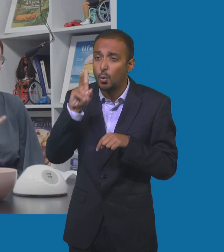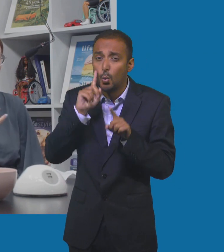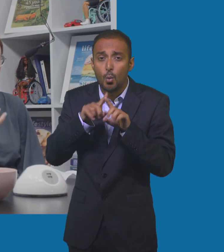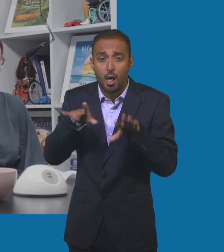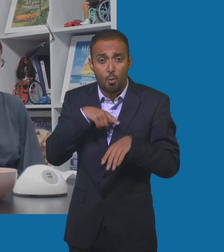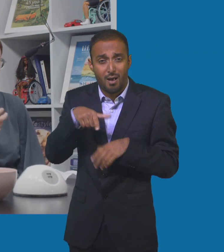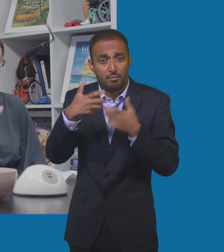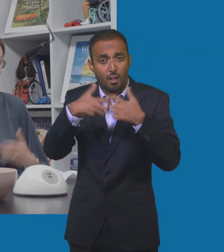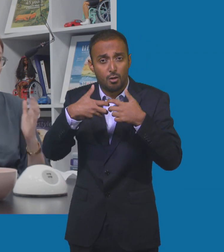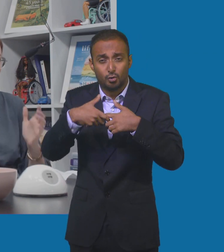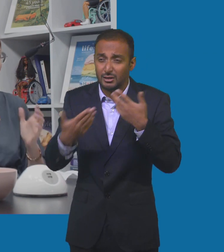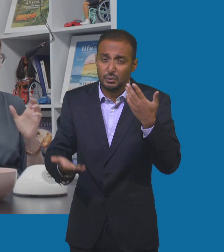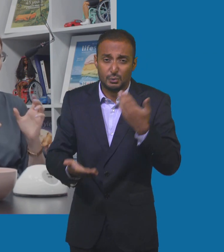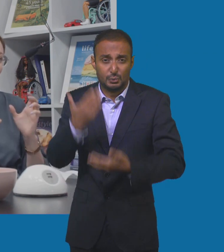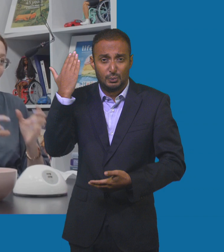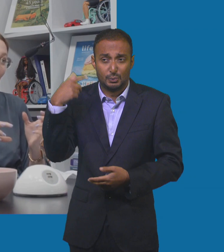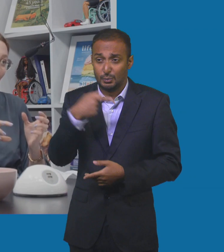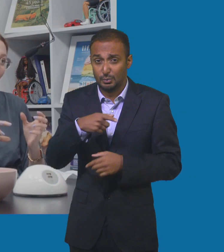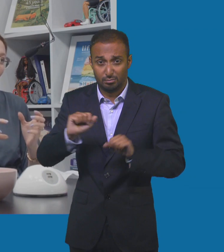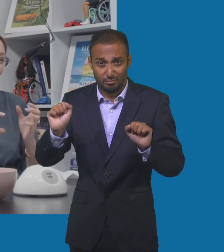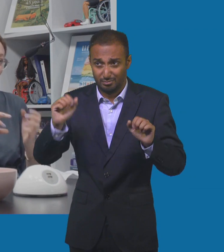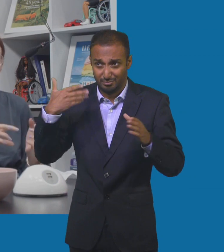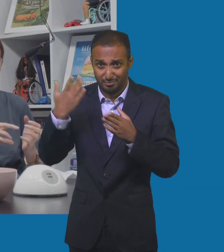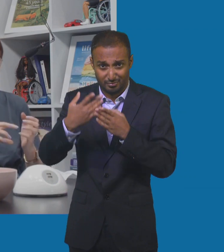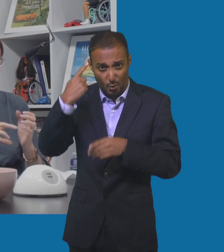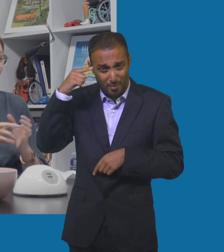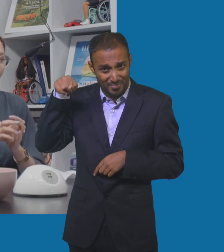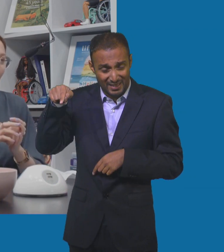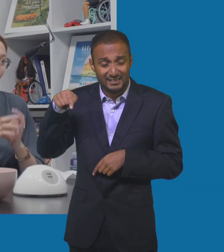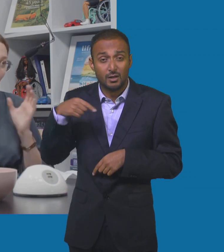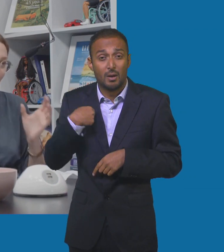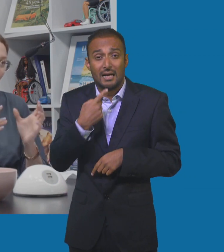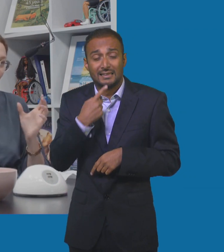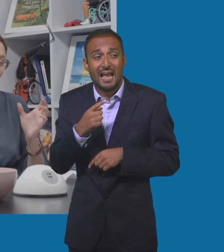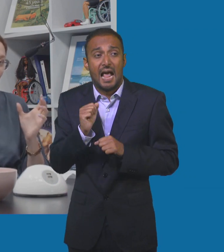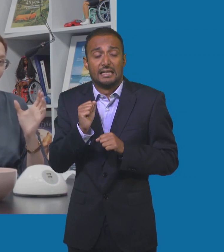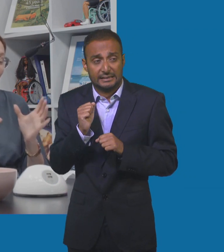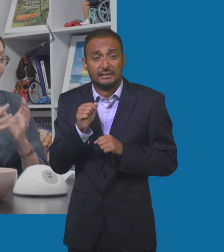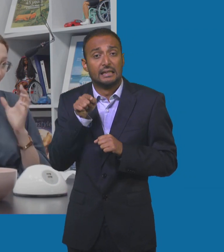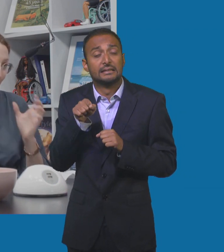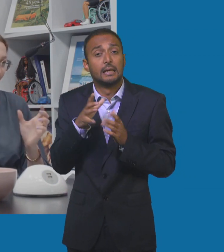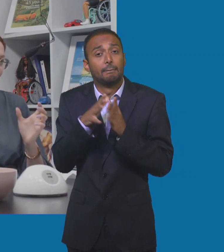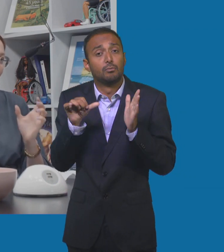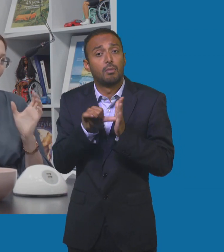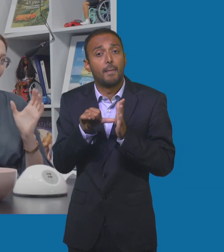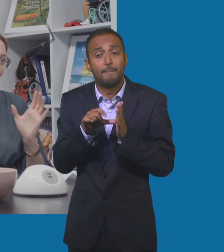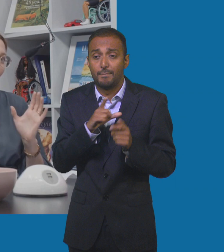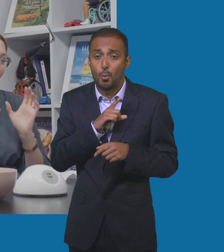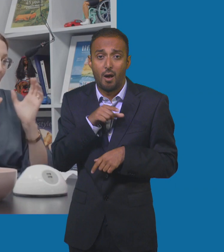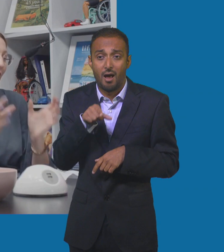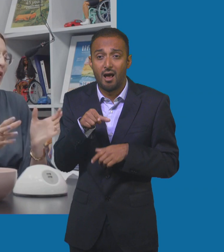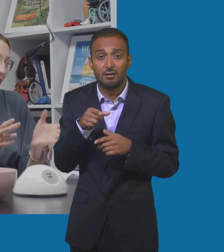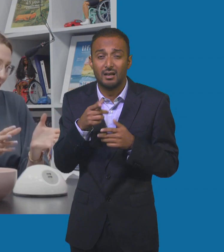We've never even considered that before. And we said, okay, there's going to be a real problem here. If we can't come up with something kind of standardized